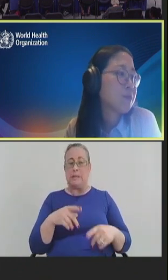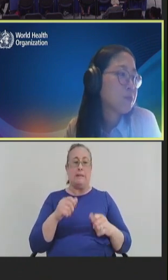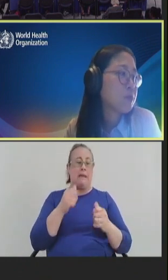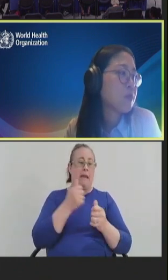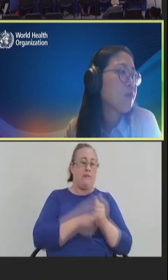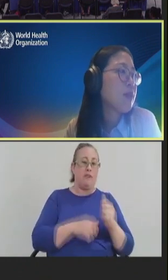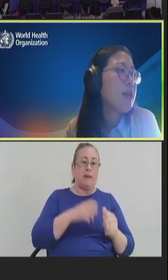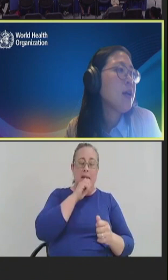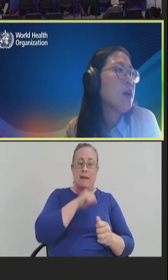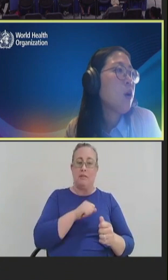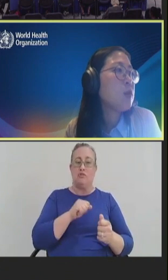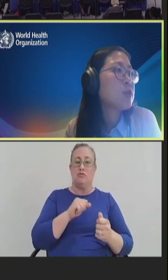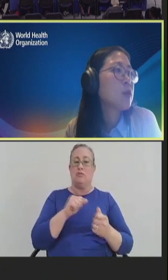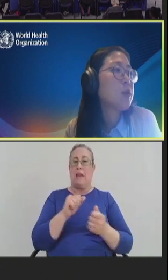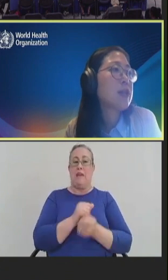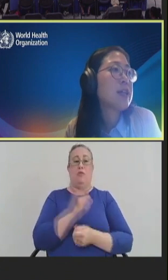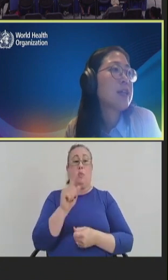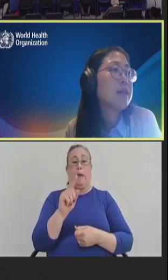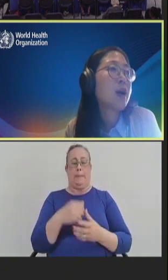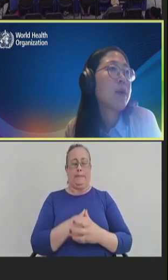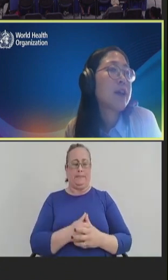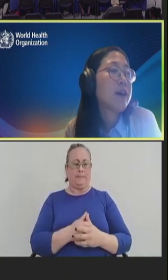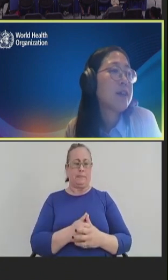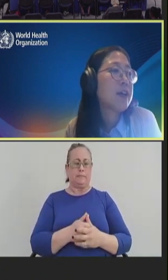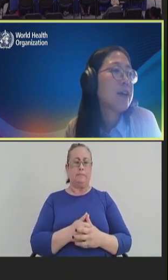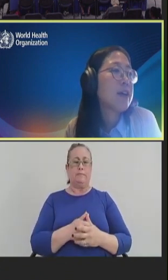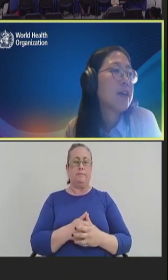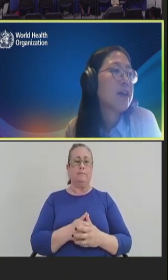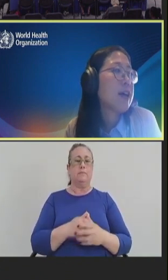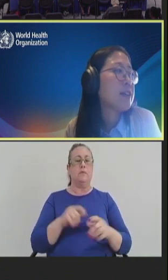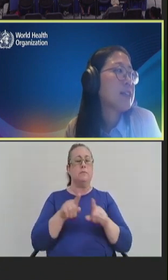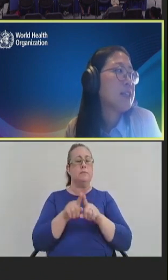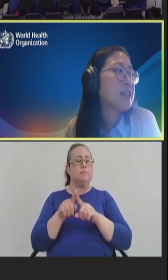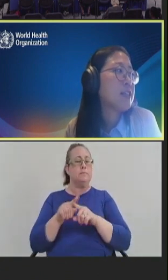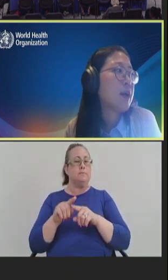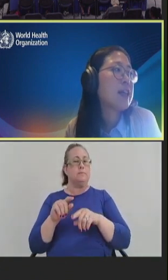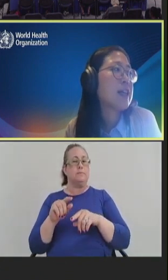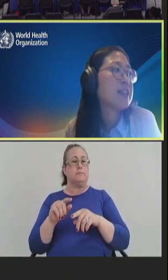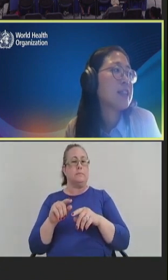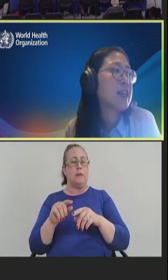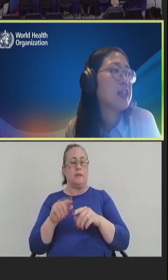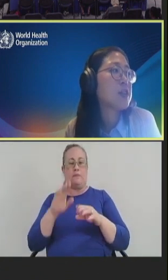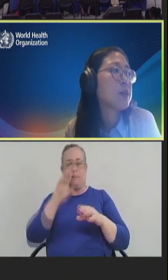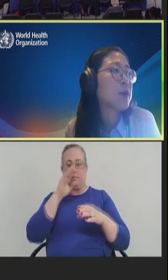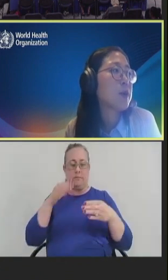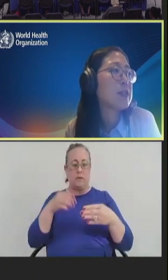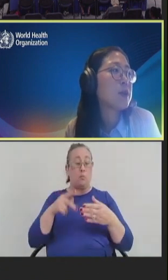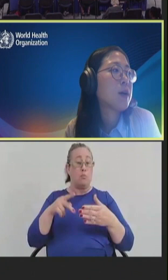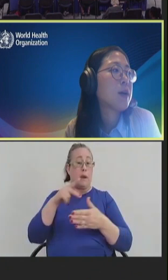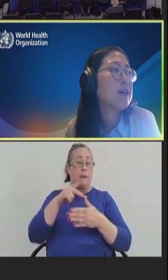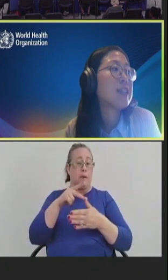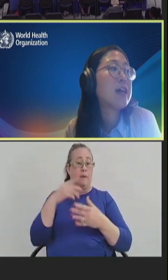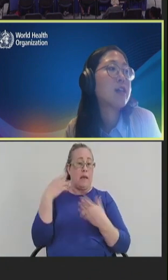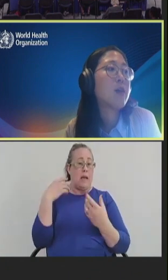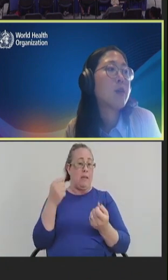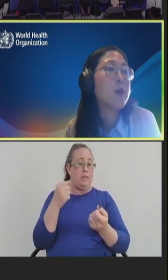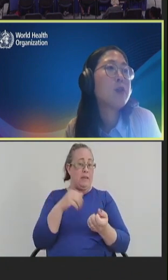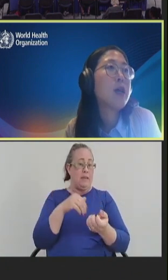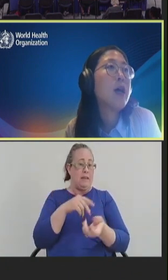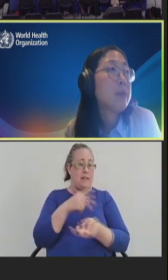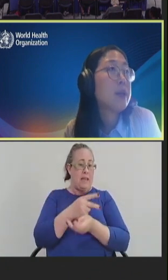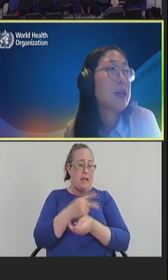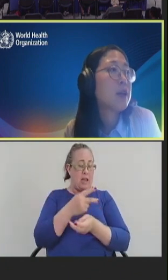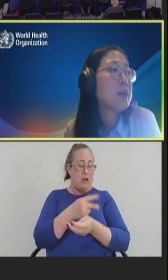everywhere. Also putting the primary healthcare at the center, recognizing the additional progress required a diagonal